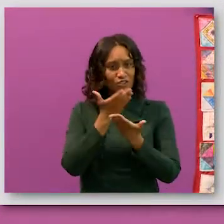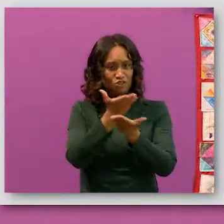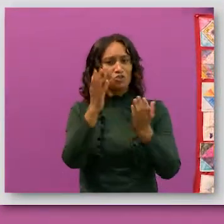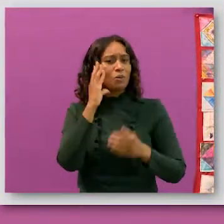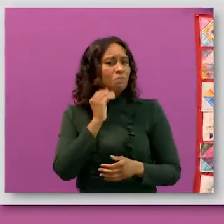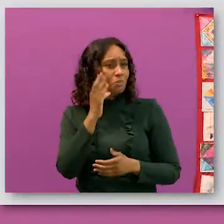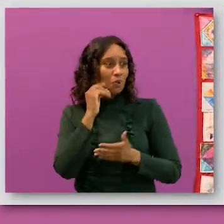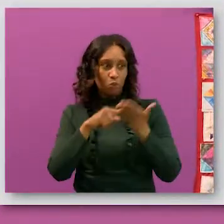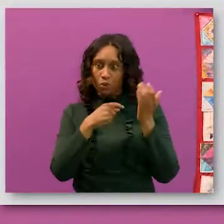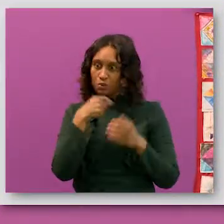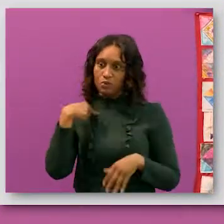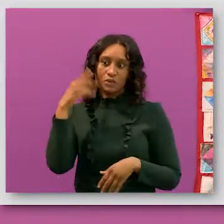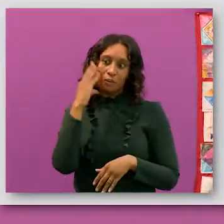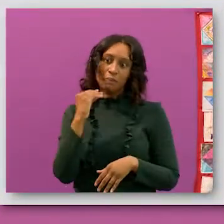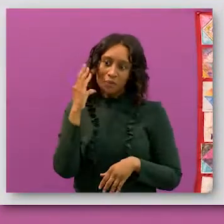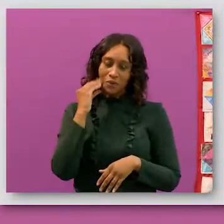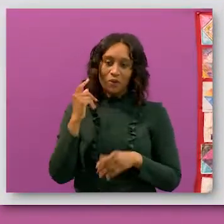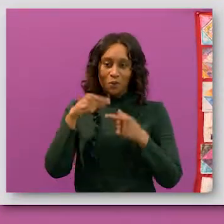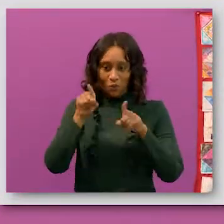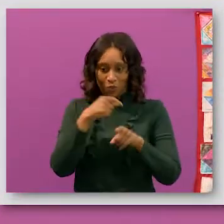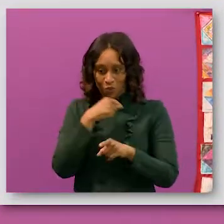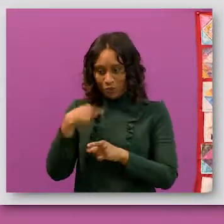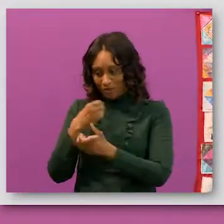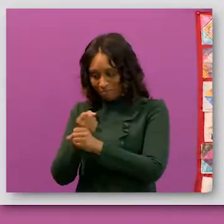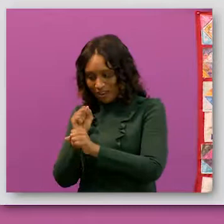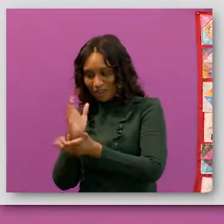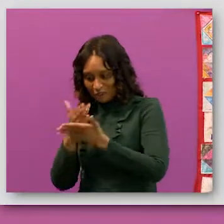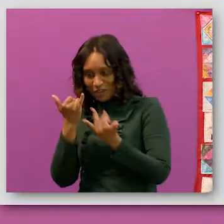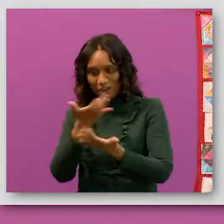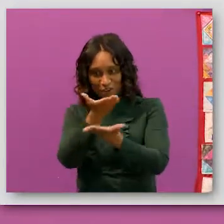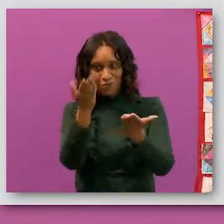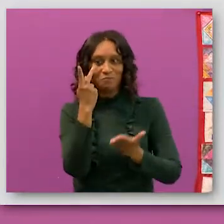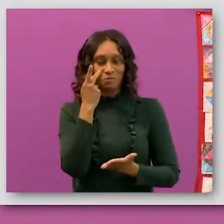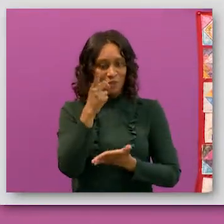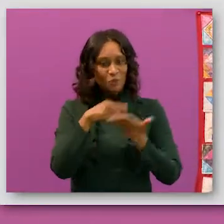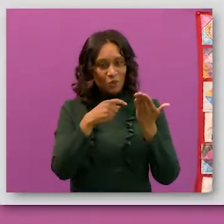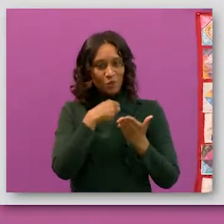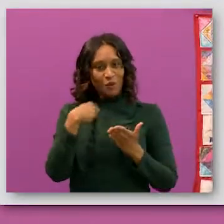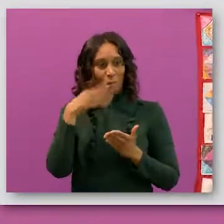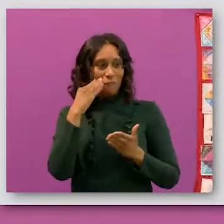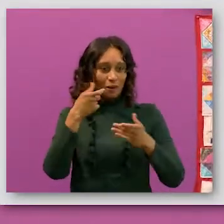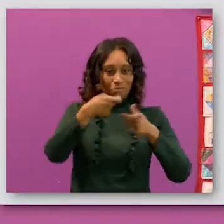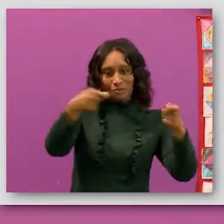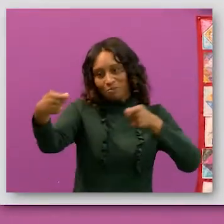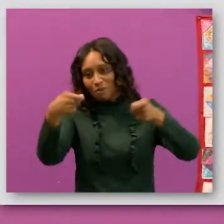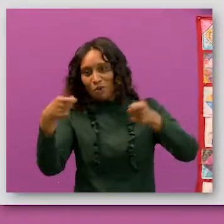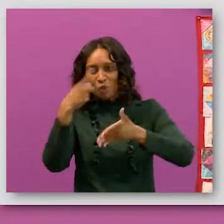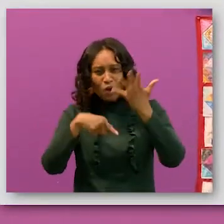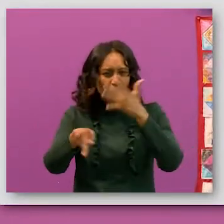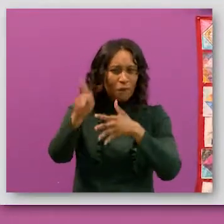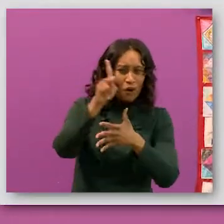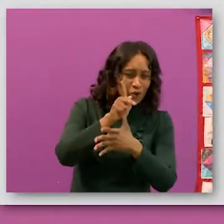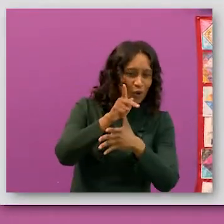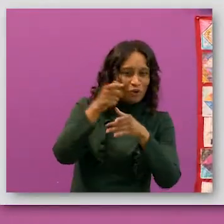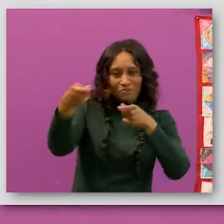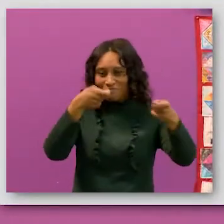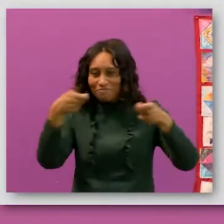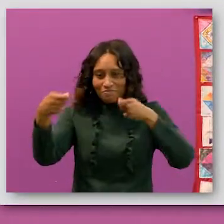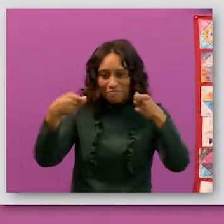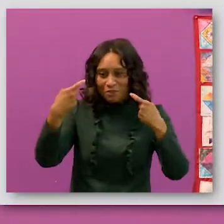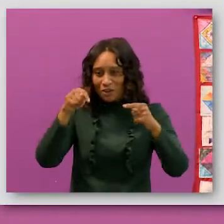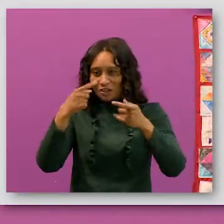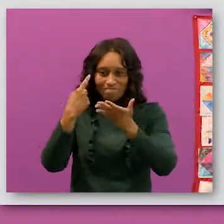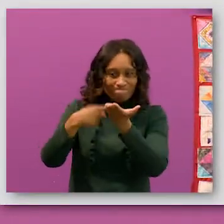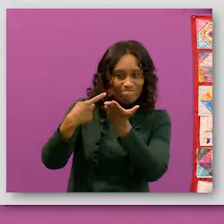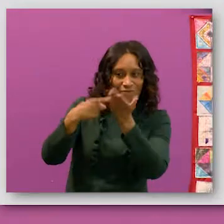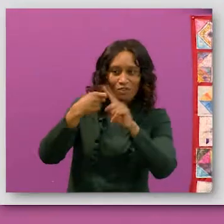experienced what we experienced as we developed the budget, the push and pull of priorities from people